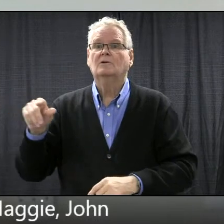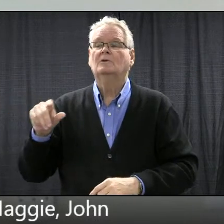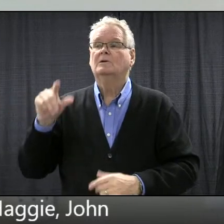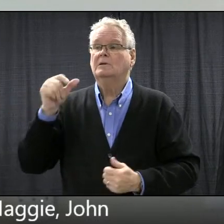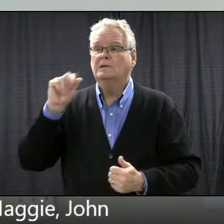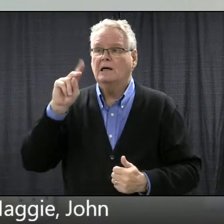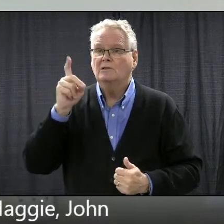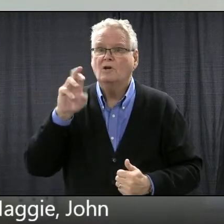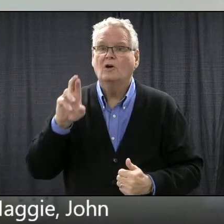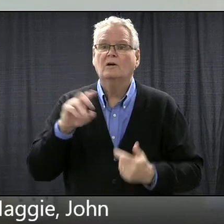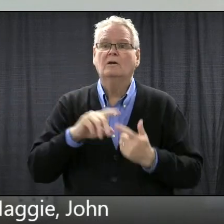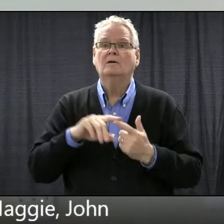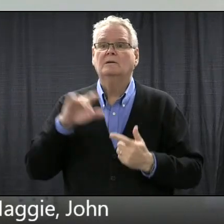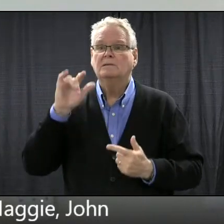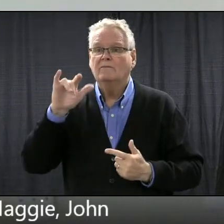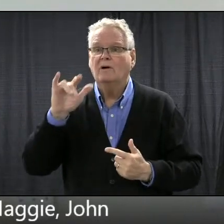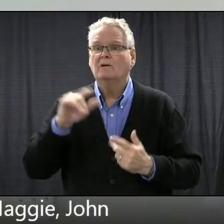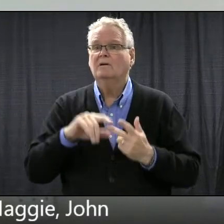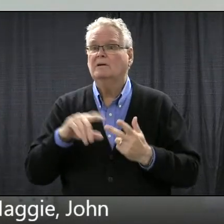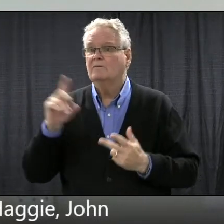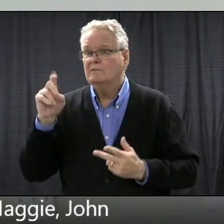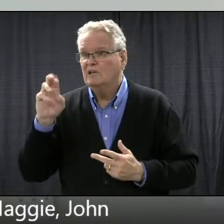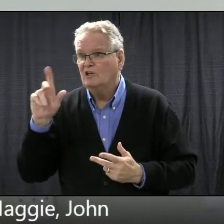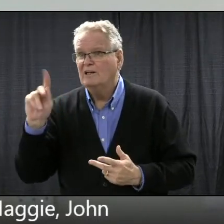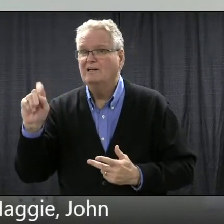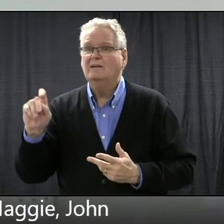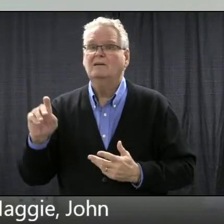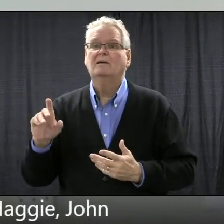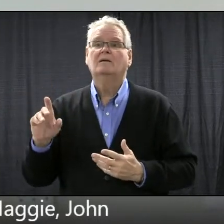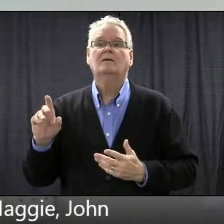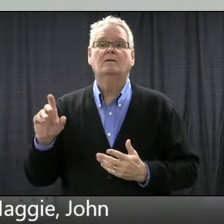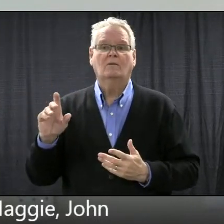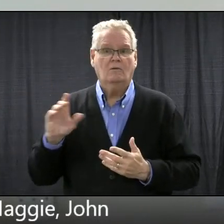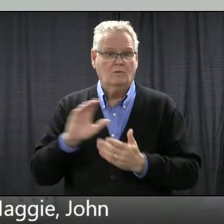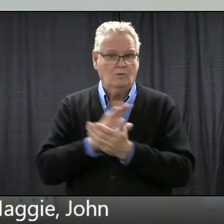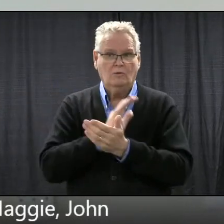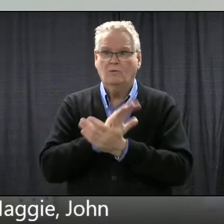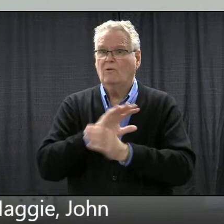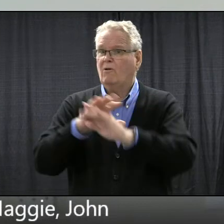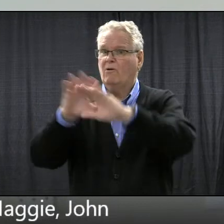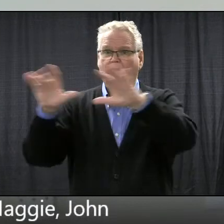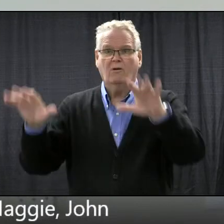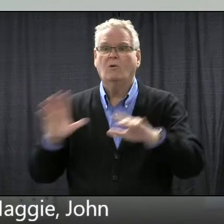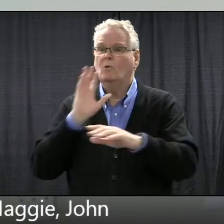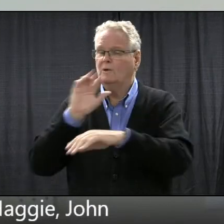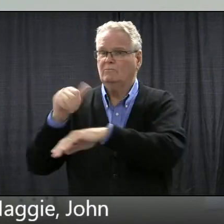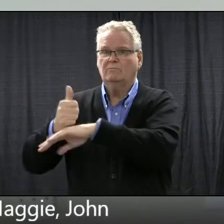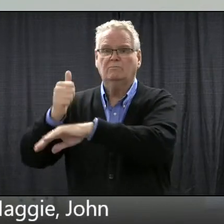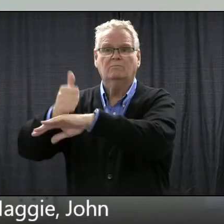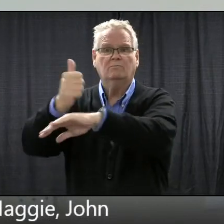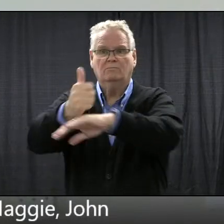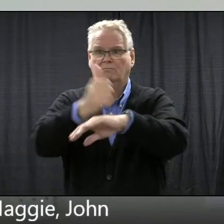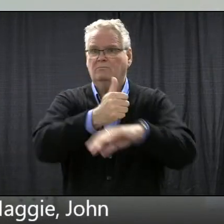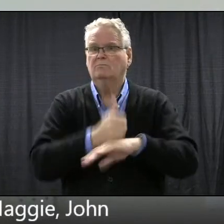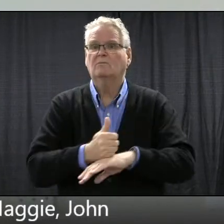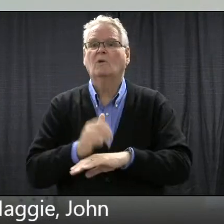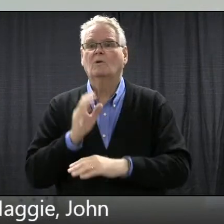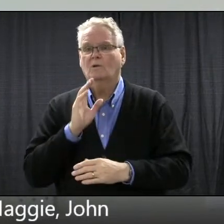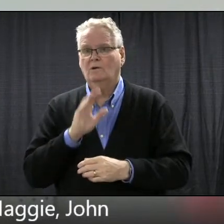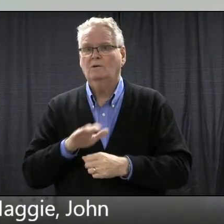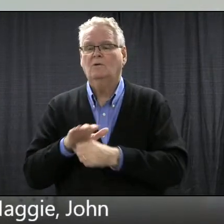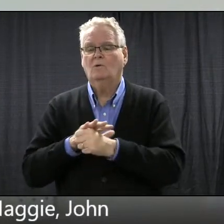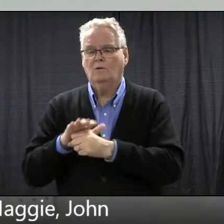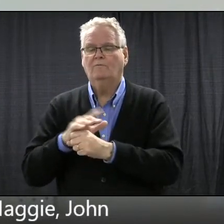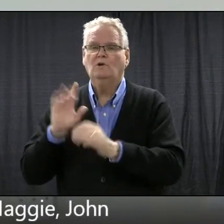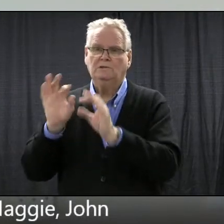the airport here, and Deer Lake Cornerbrook will also have an option for local testing.